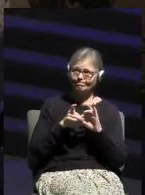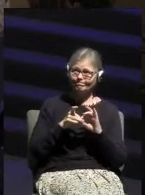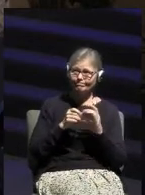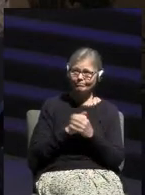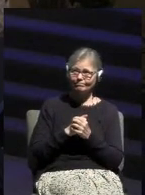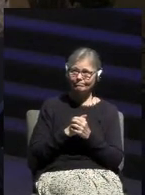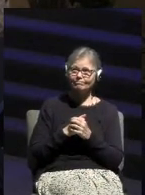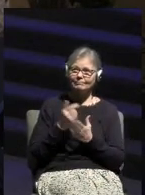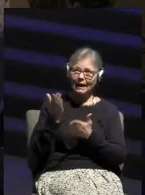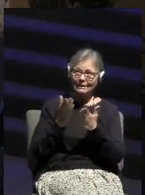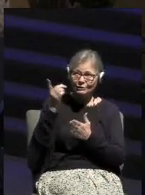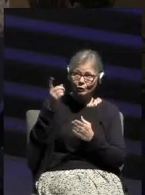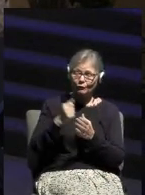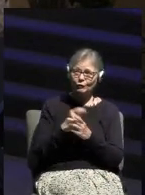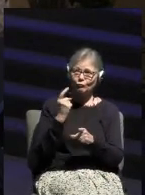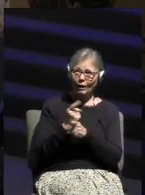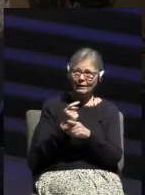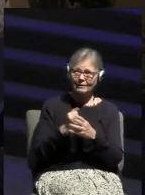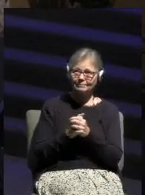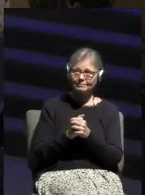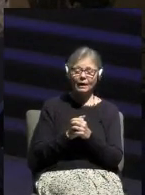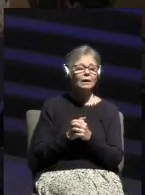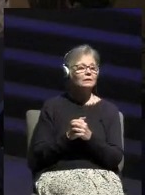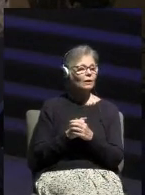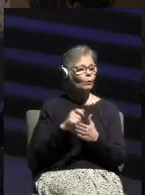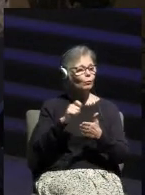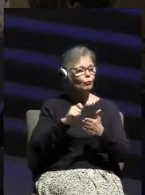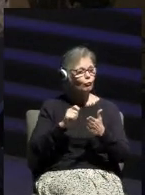my walk with Him. And so the writer,